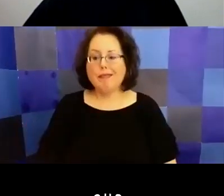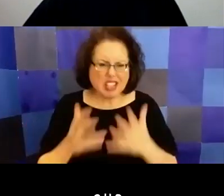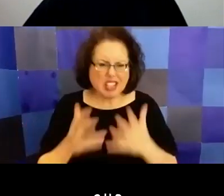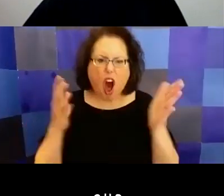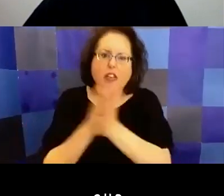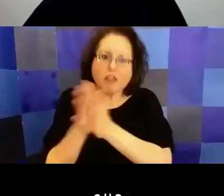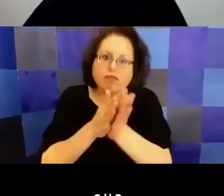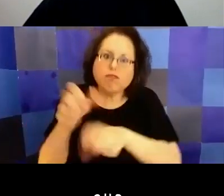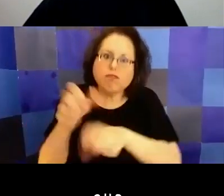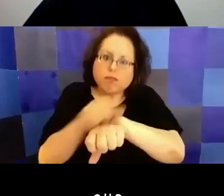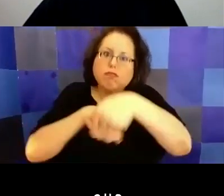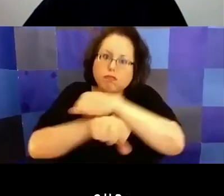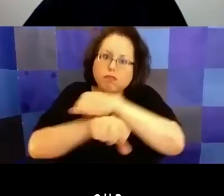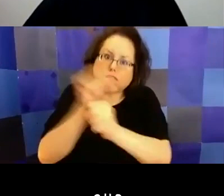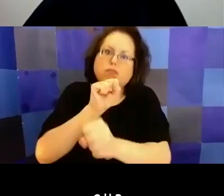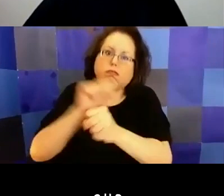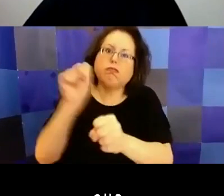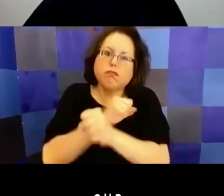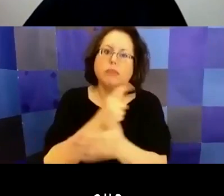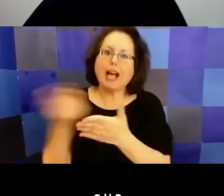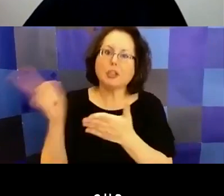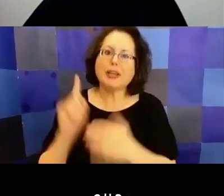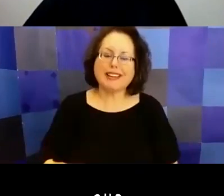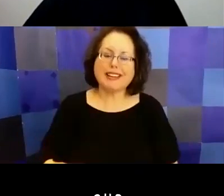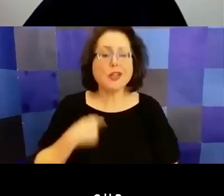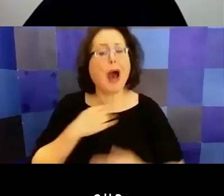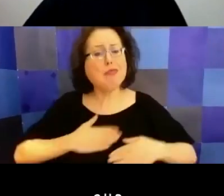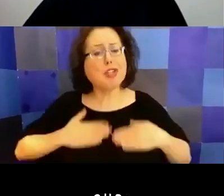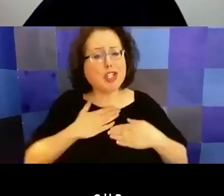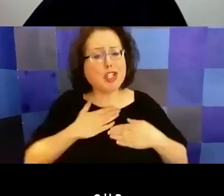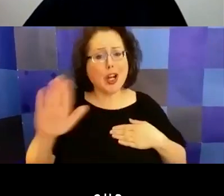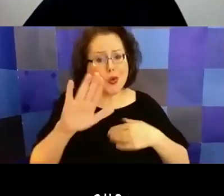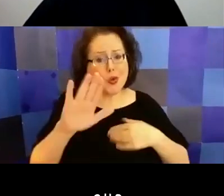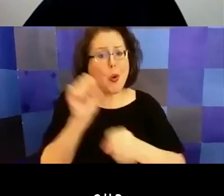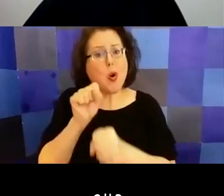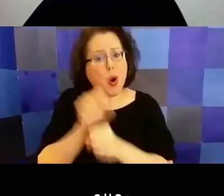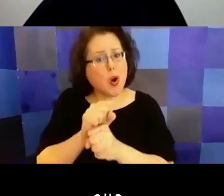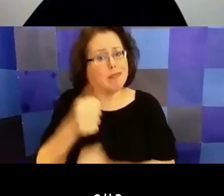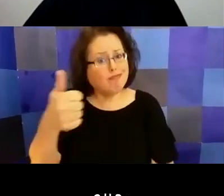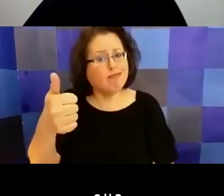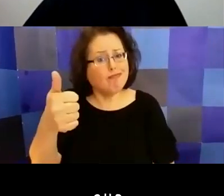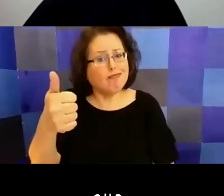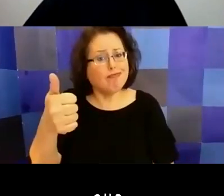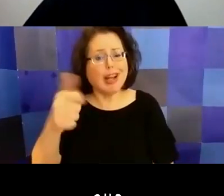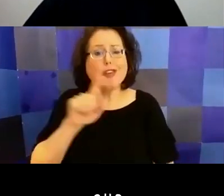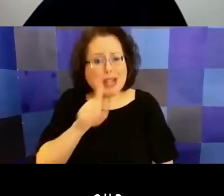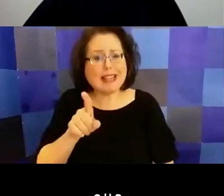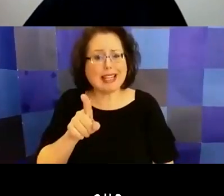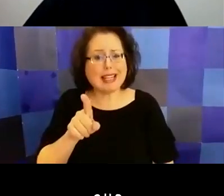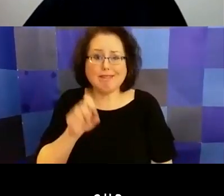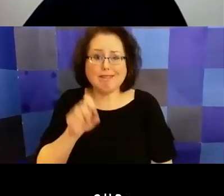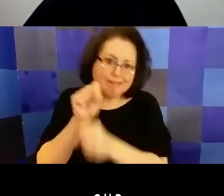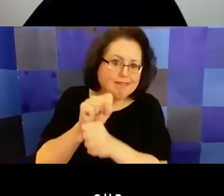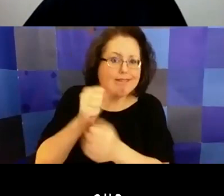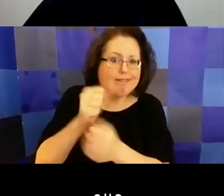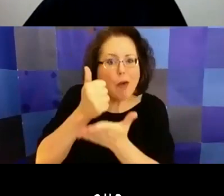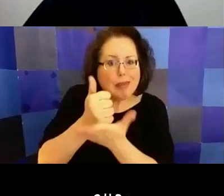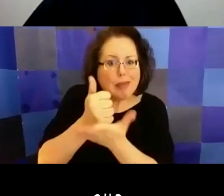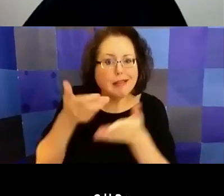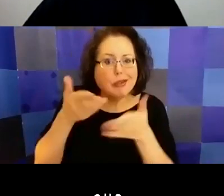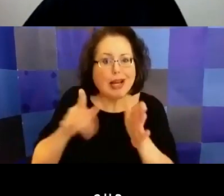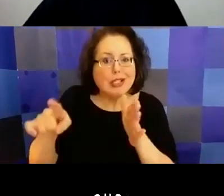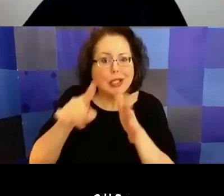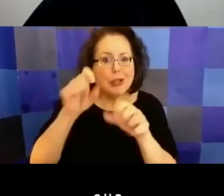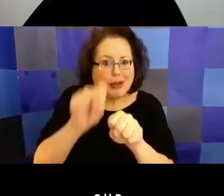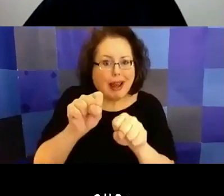been accomplished in the last week. So I just appreciate everybody pitching in and carrying the ball in the ways that they can. Thank you. That's